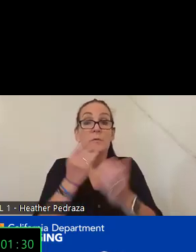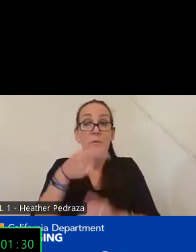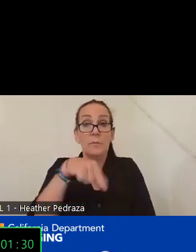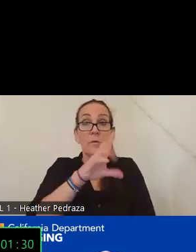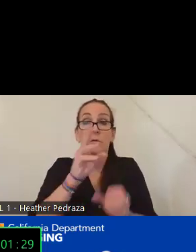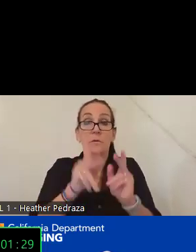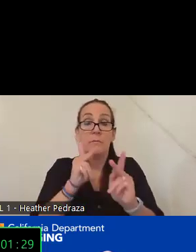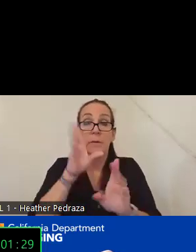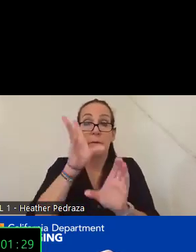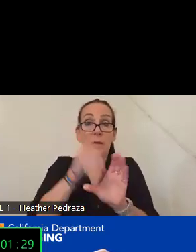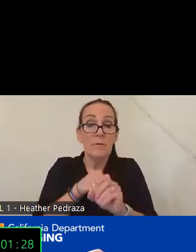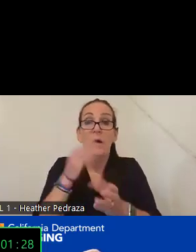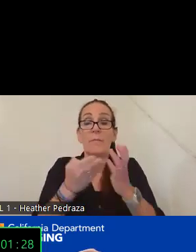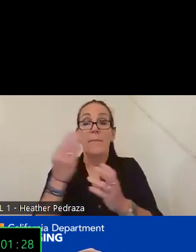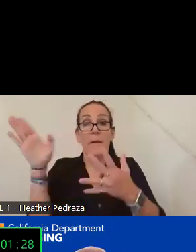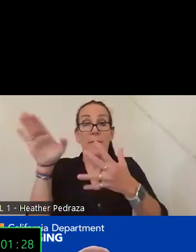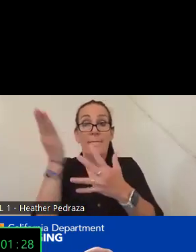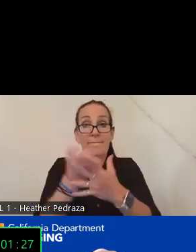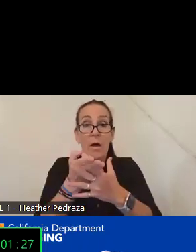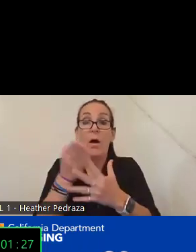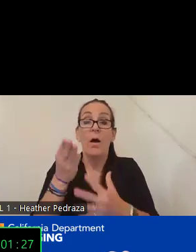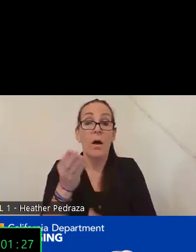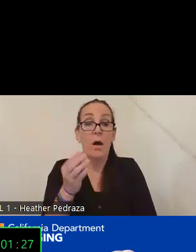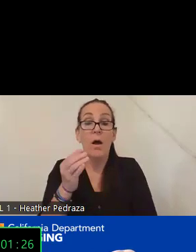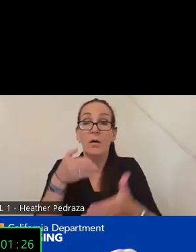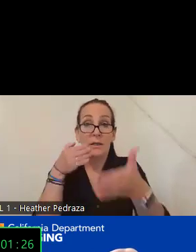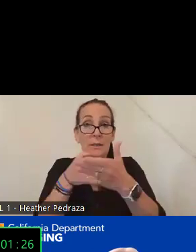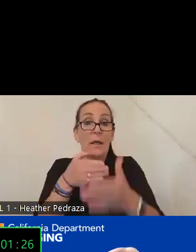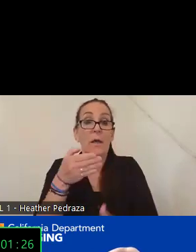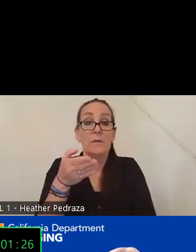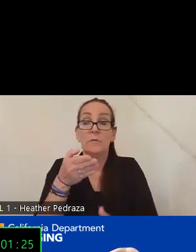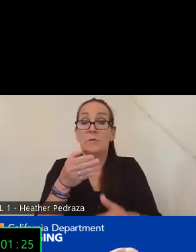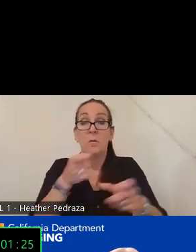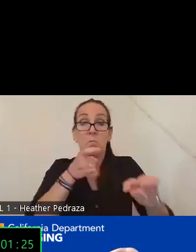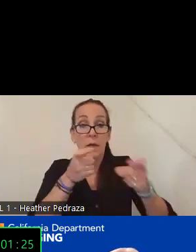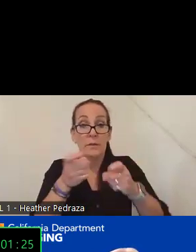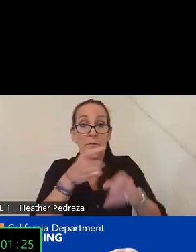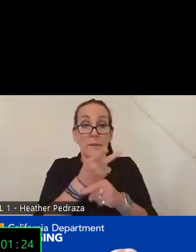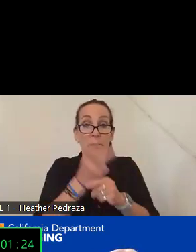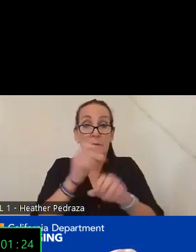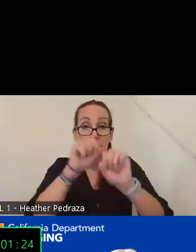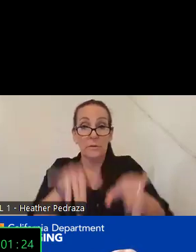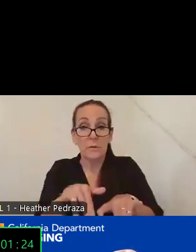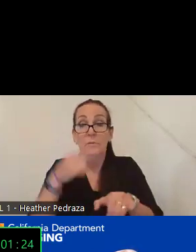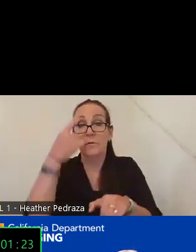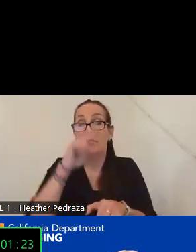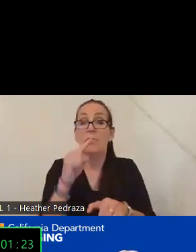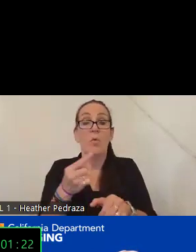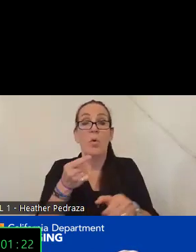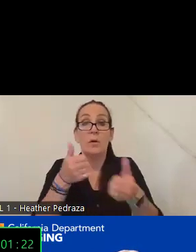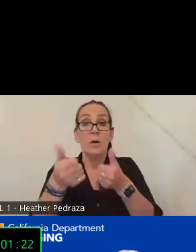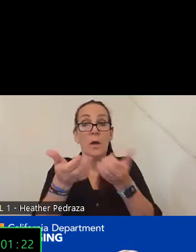filing grievances against managed care systems for service denials or issues with provider payments.